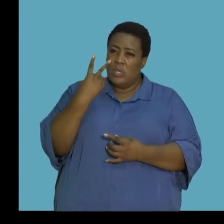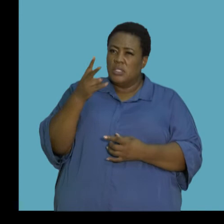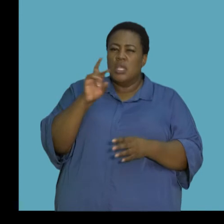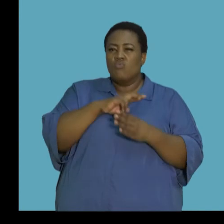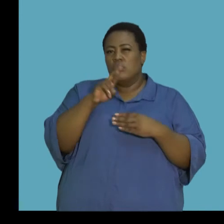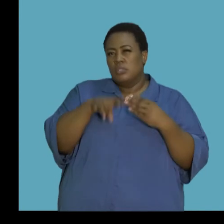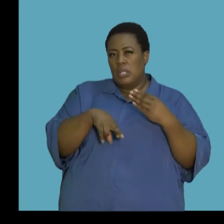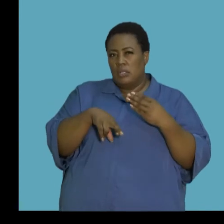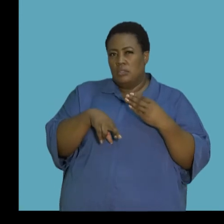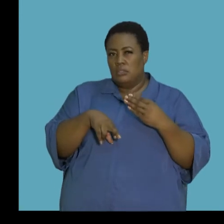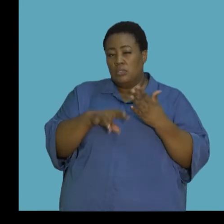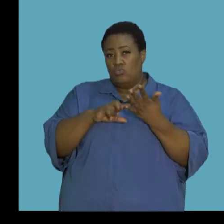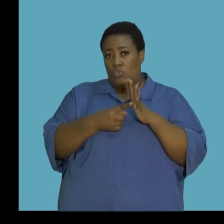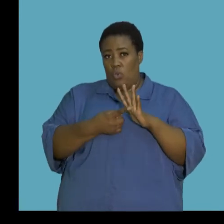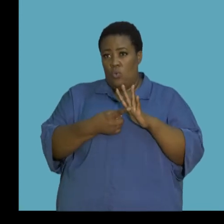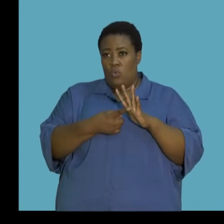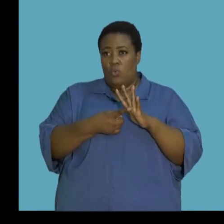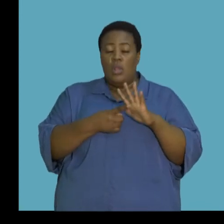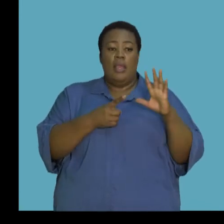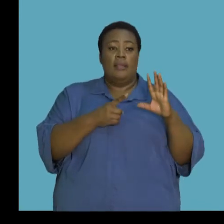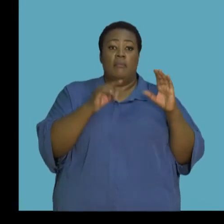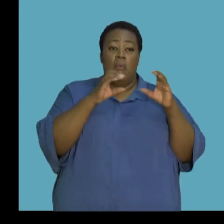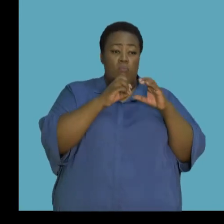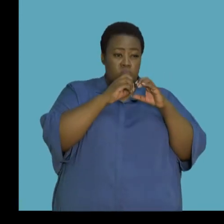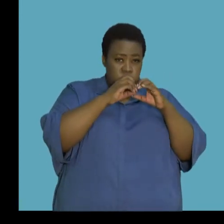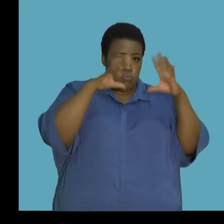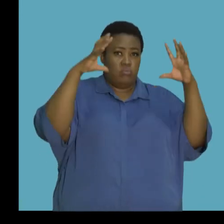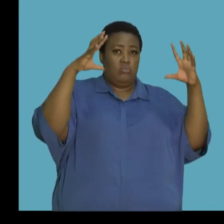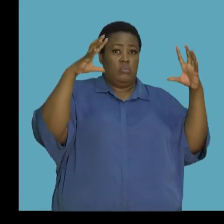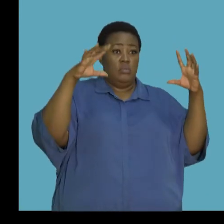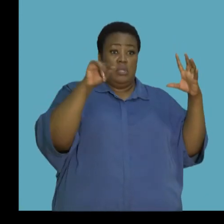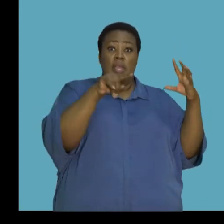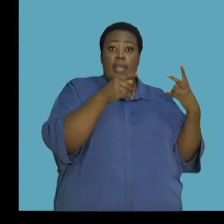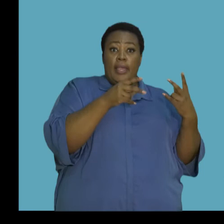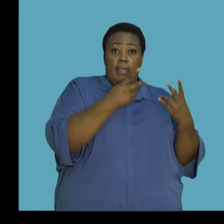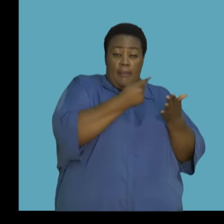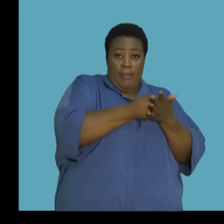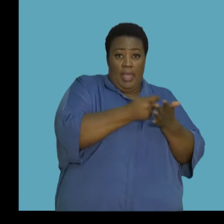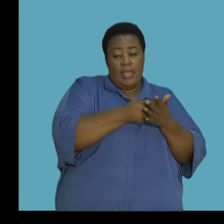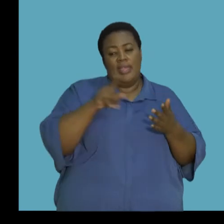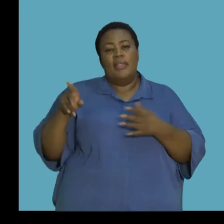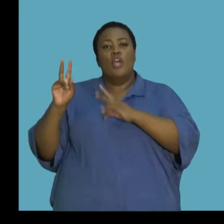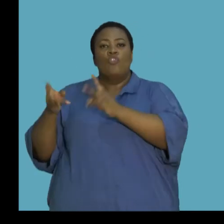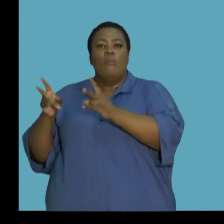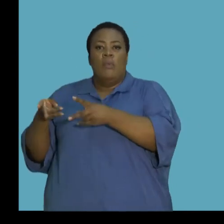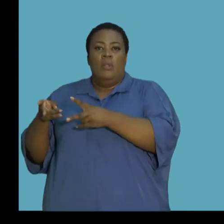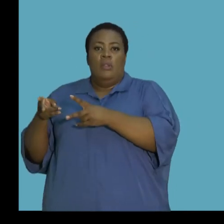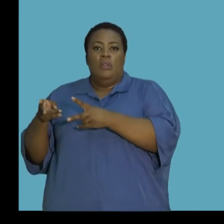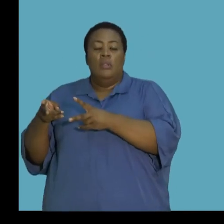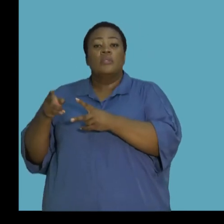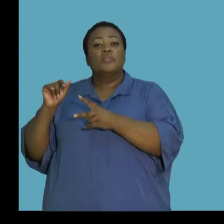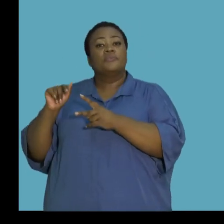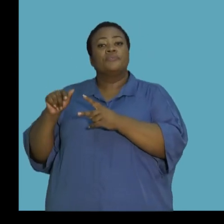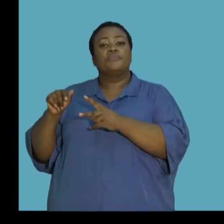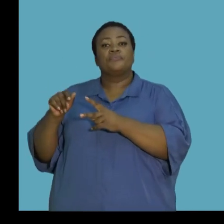here we see the results shown in the table, and here's the Super Bubble which they had purchased, and here's the regular